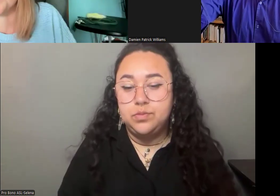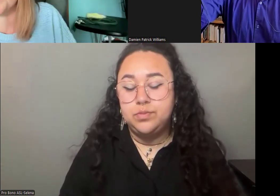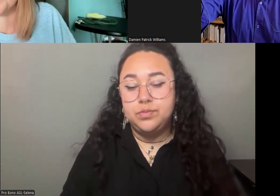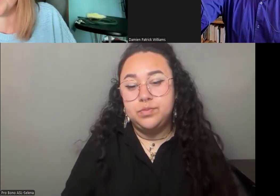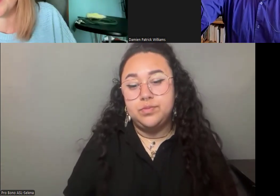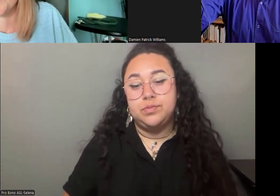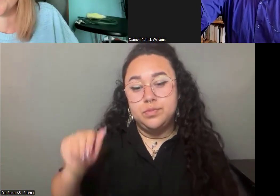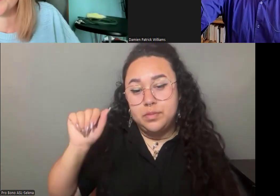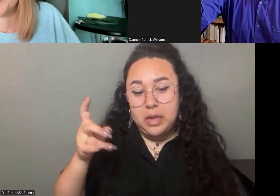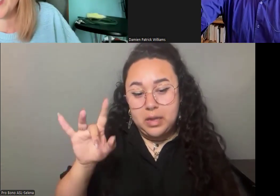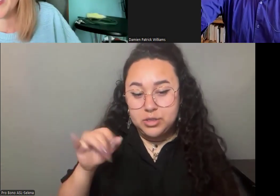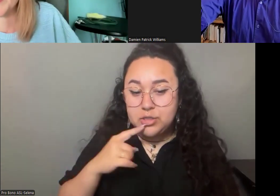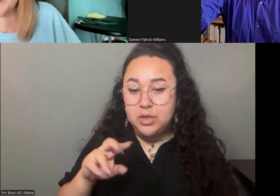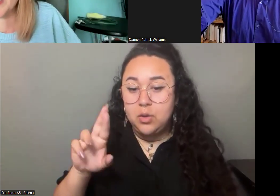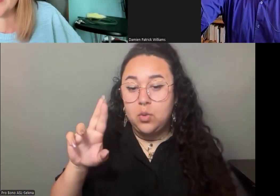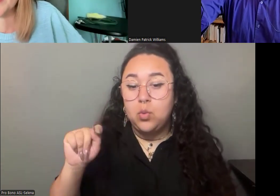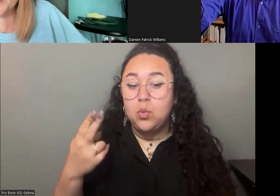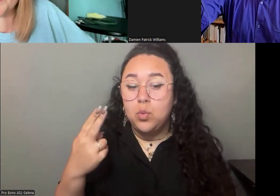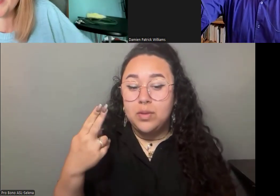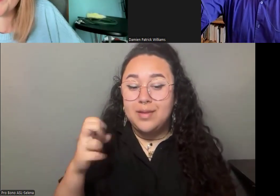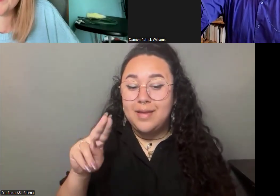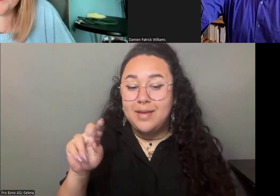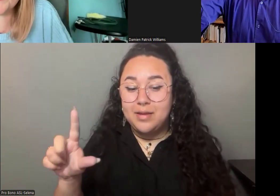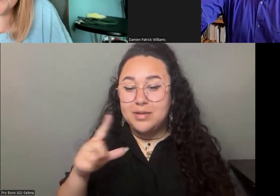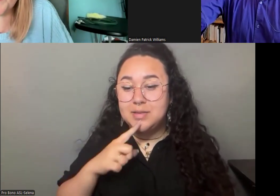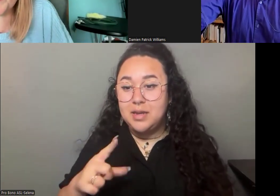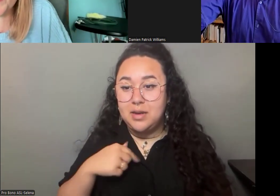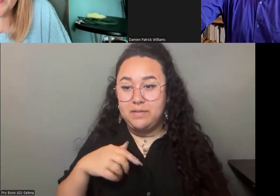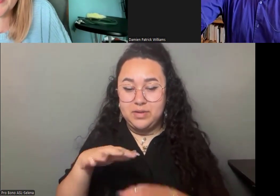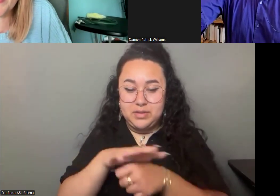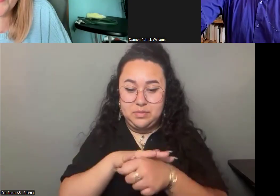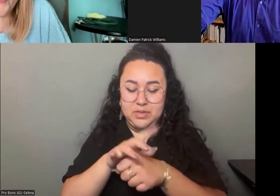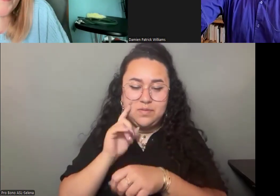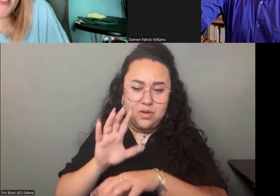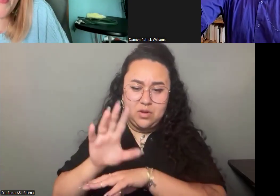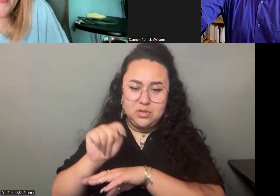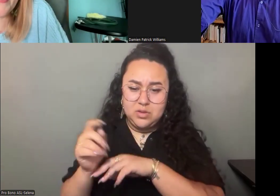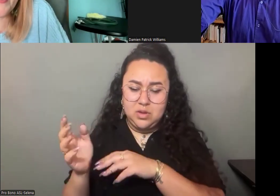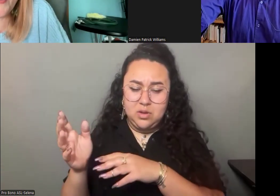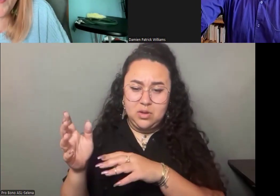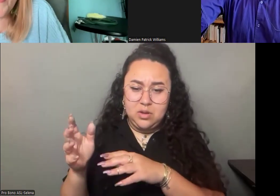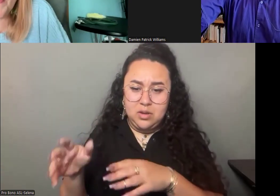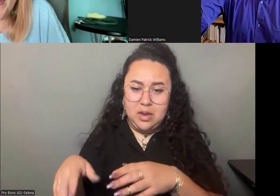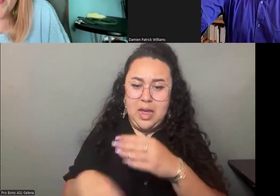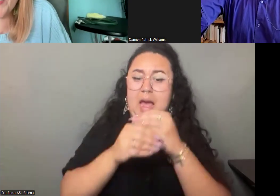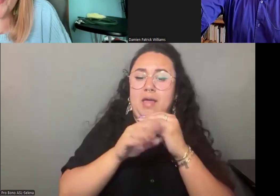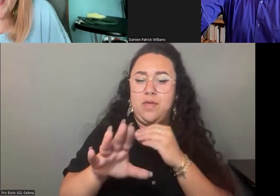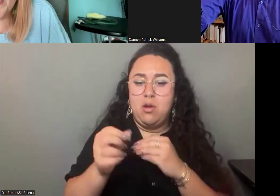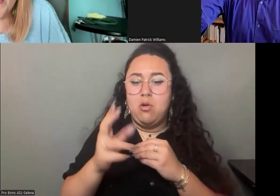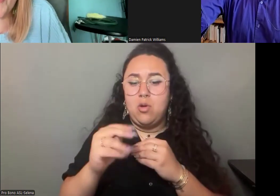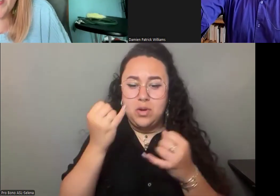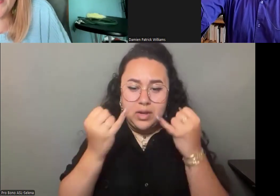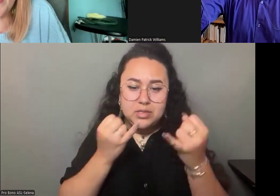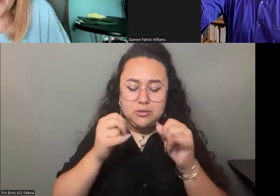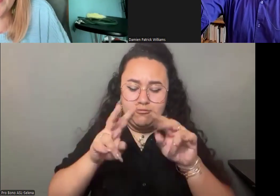Um, Ruth Hennel says, is there a space for consultants to bring their own ideas and explore them together? One of the big benefits for